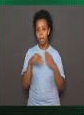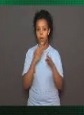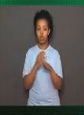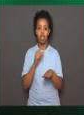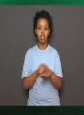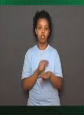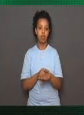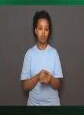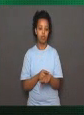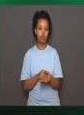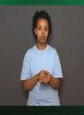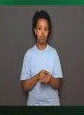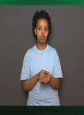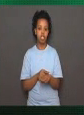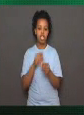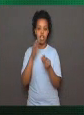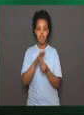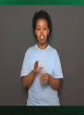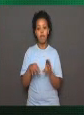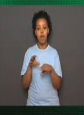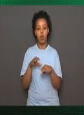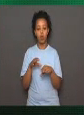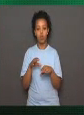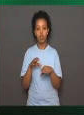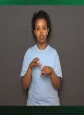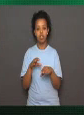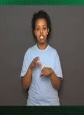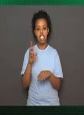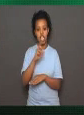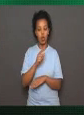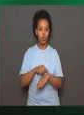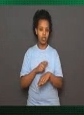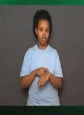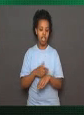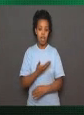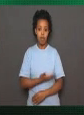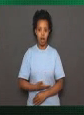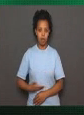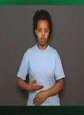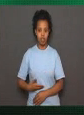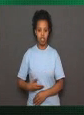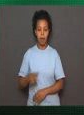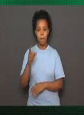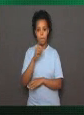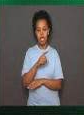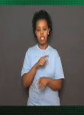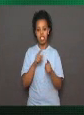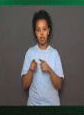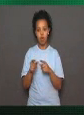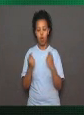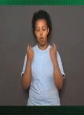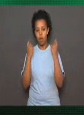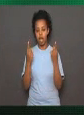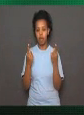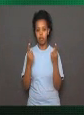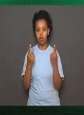Biological clocks do affect the time of day we are hungry and the time of day we feel awake